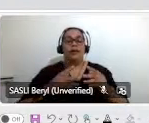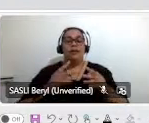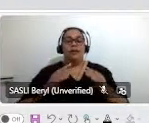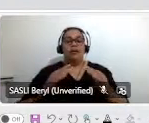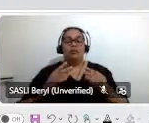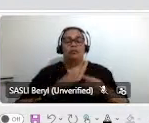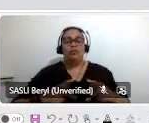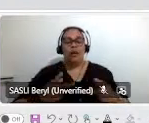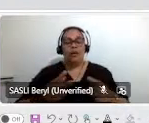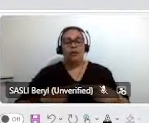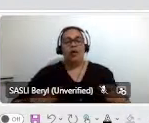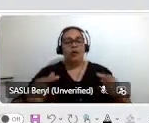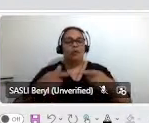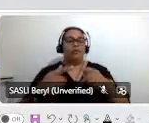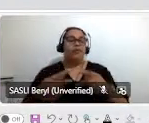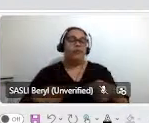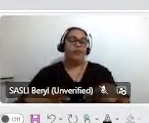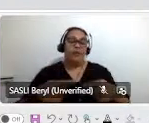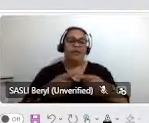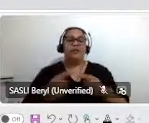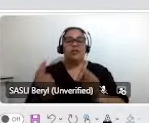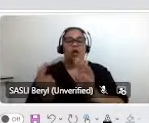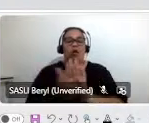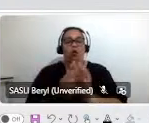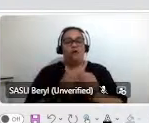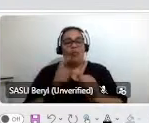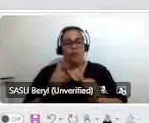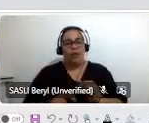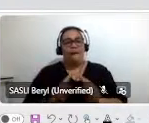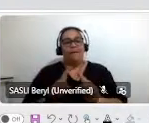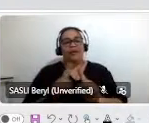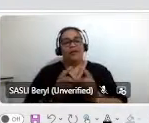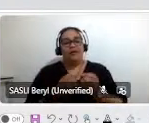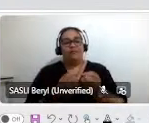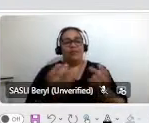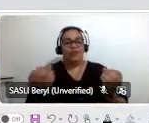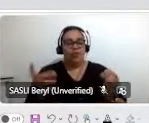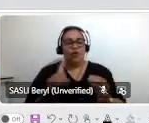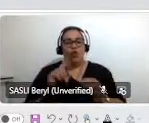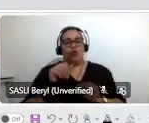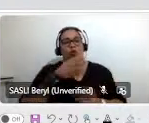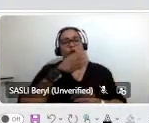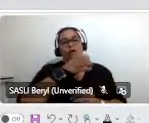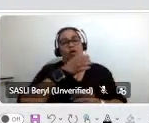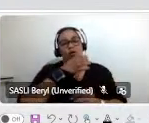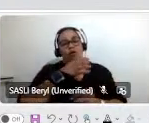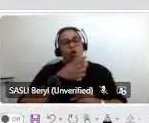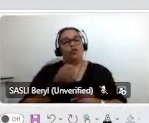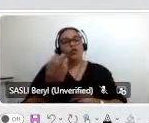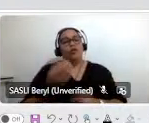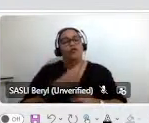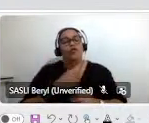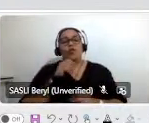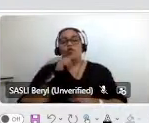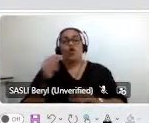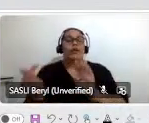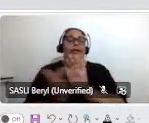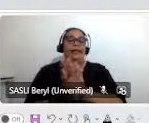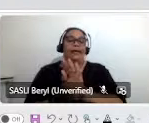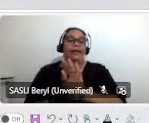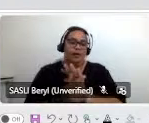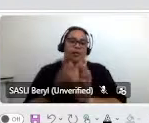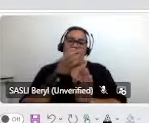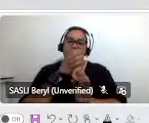that's recognized in law. But also the distribution of alcohol to illegal